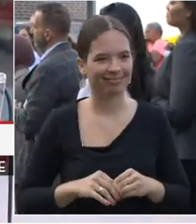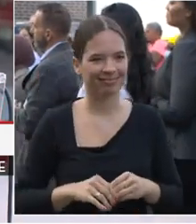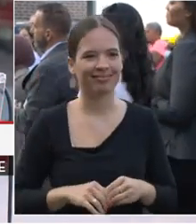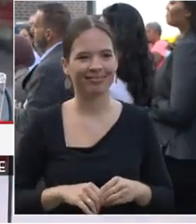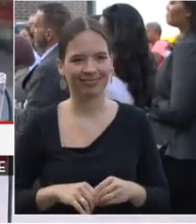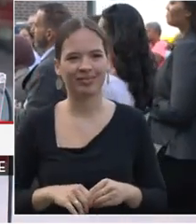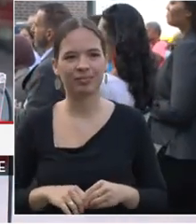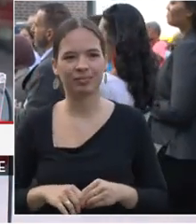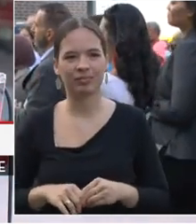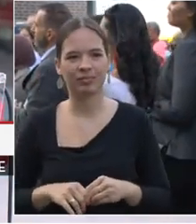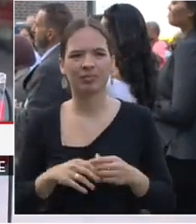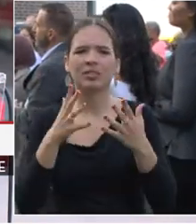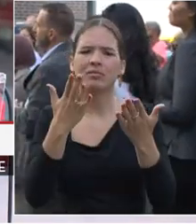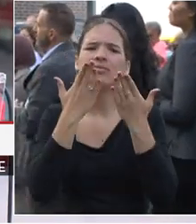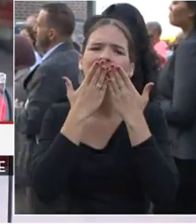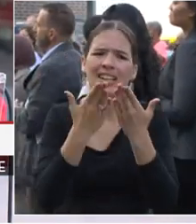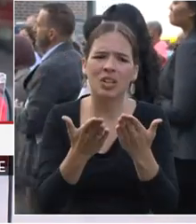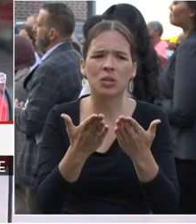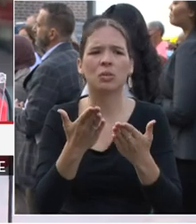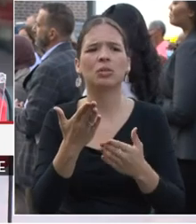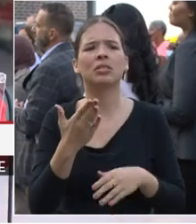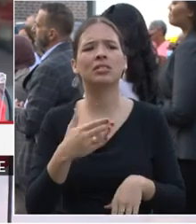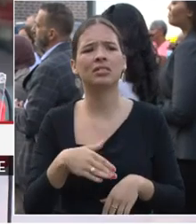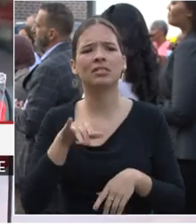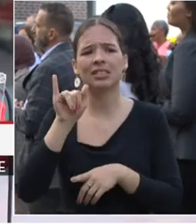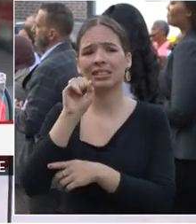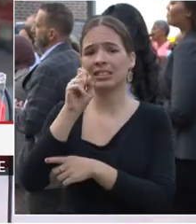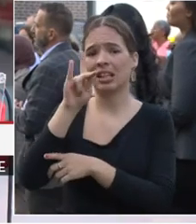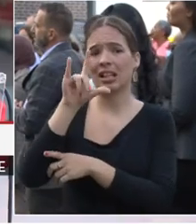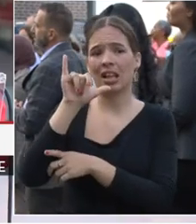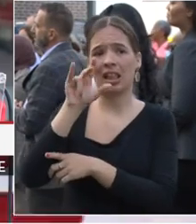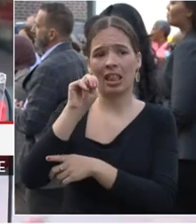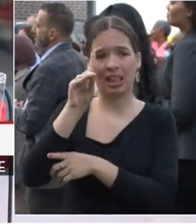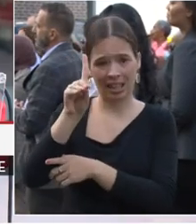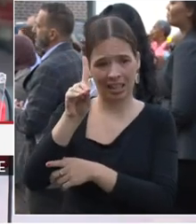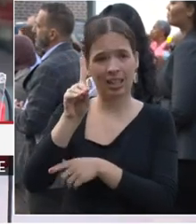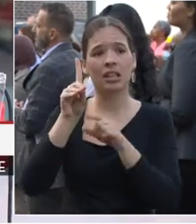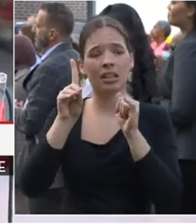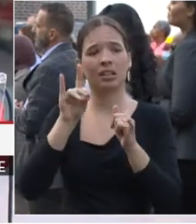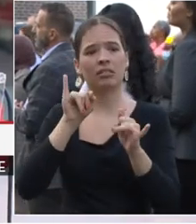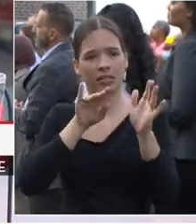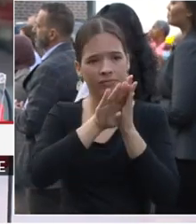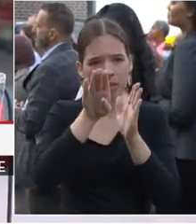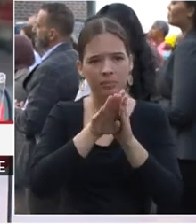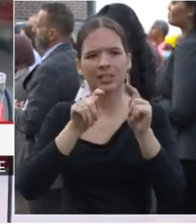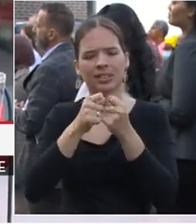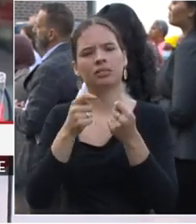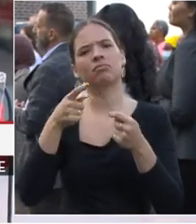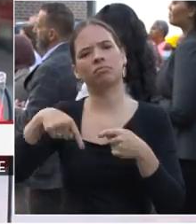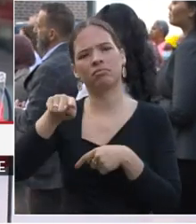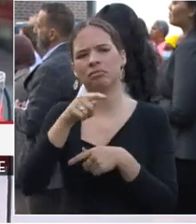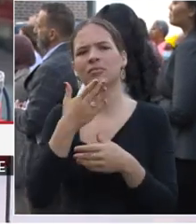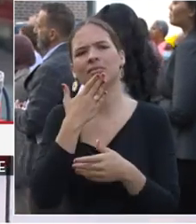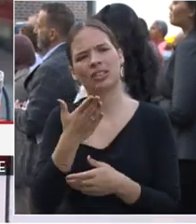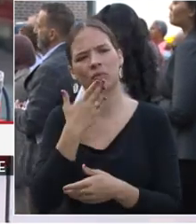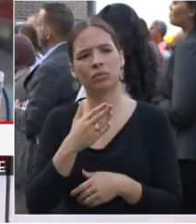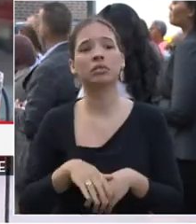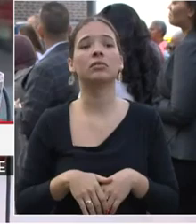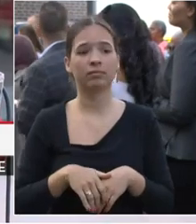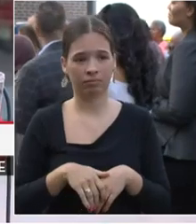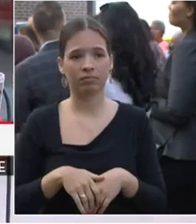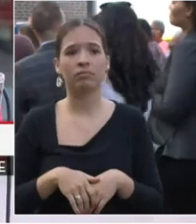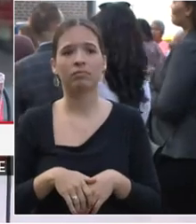I want to thank the Skyland Development Team, Gary Rappaport,